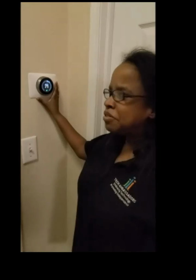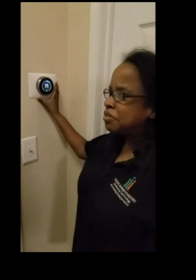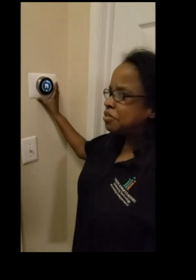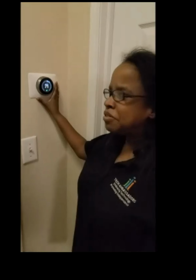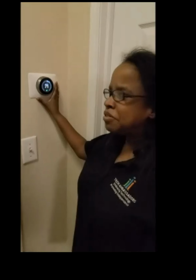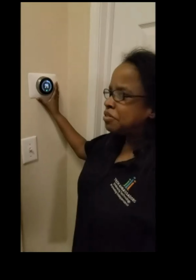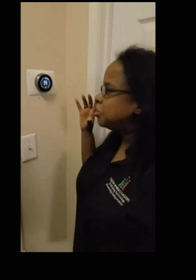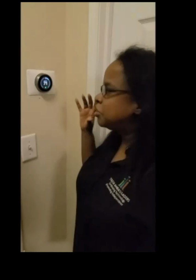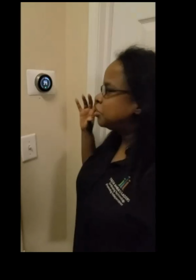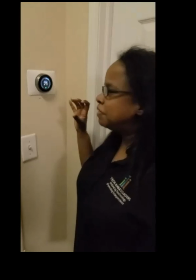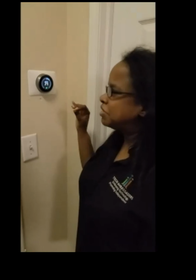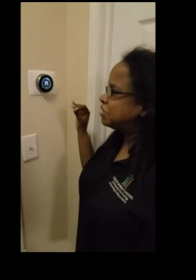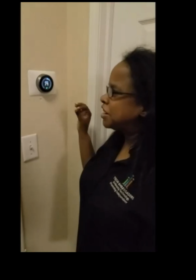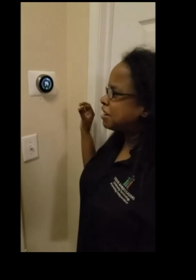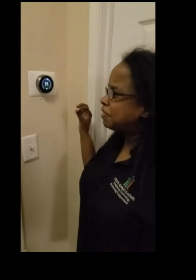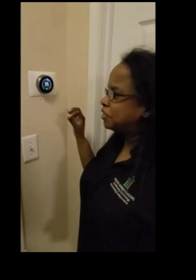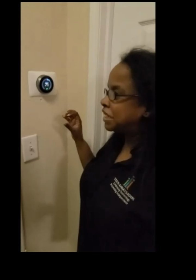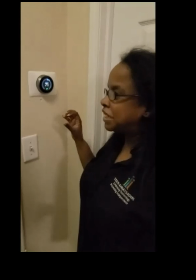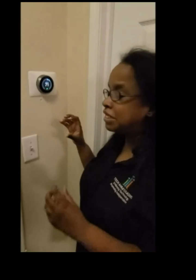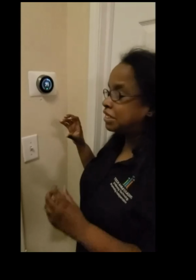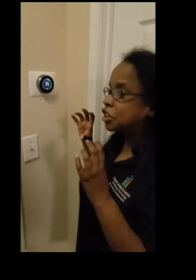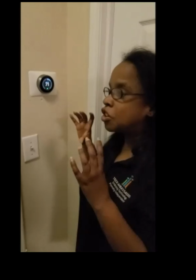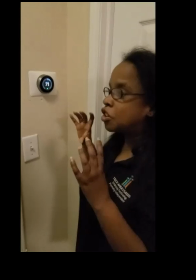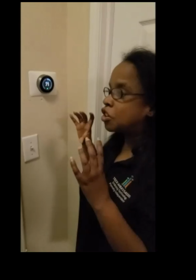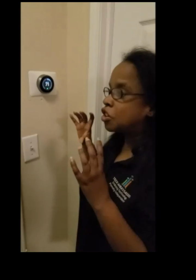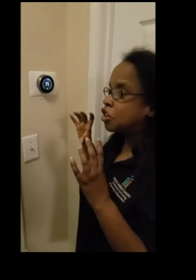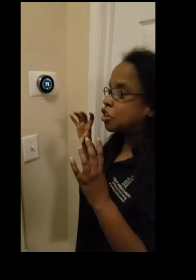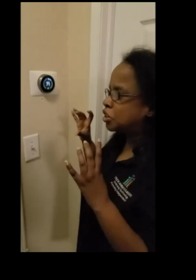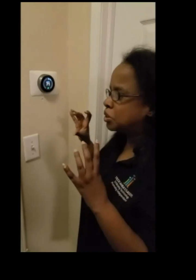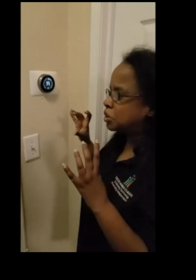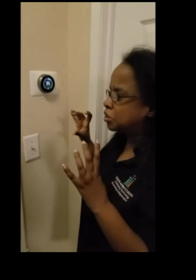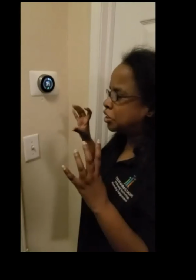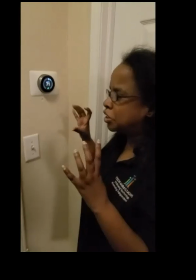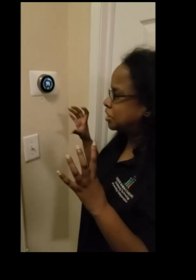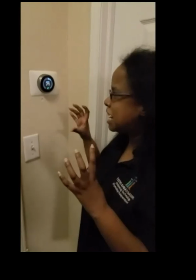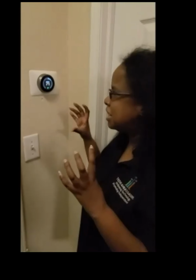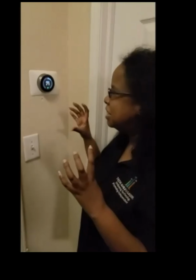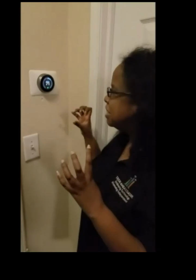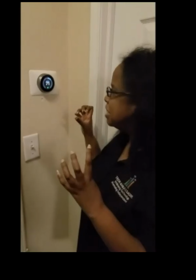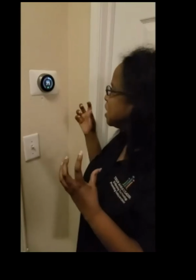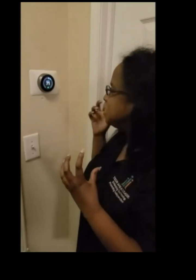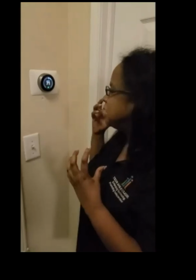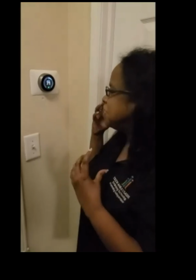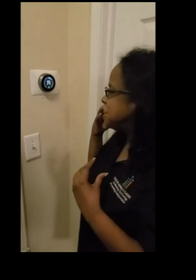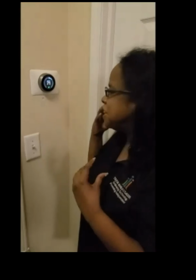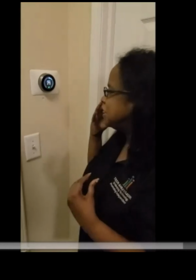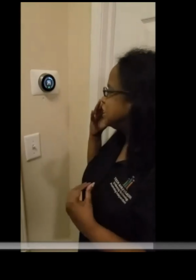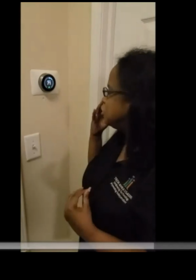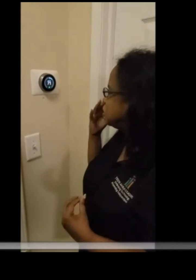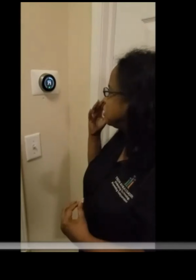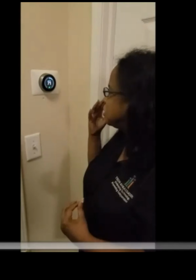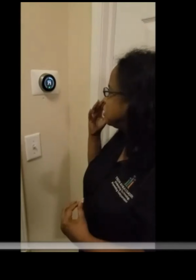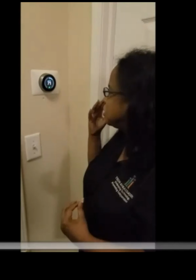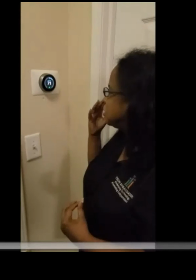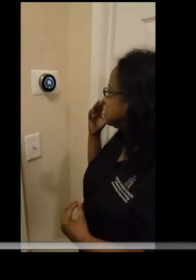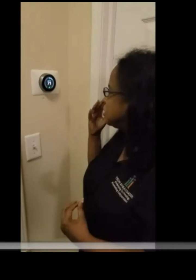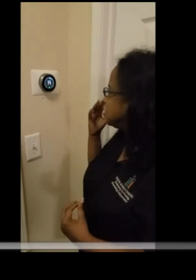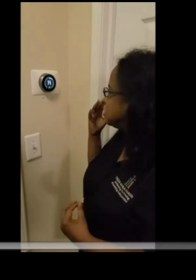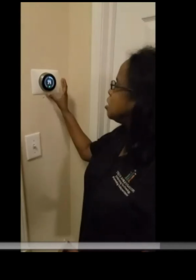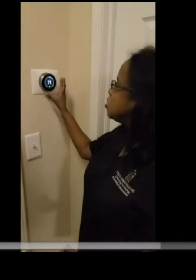see little numbers. And when I moved in, it was an old thermostat, and my staff had to control it for